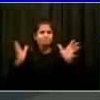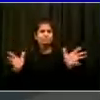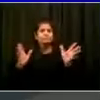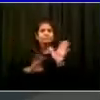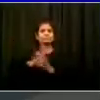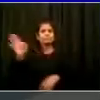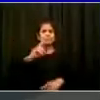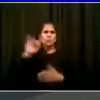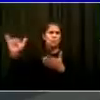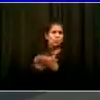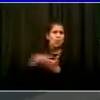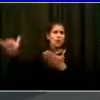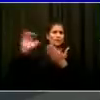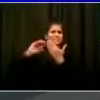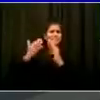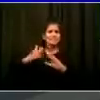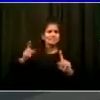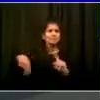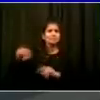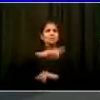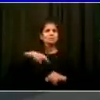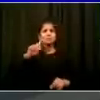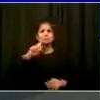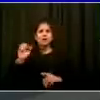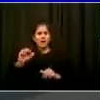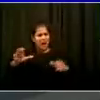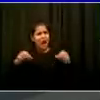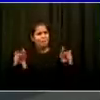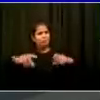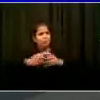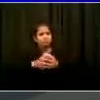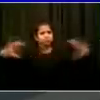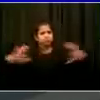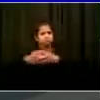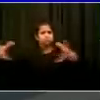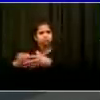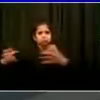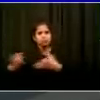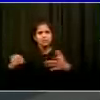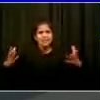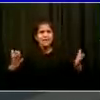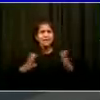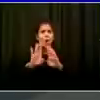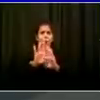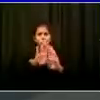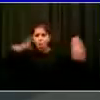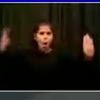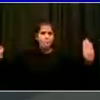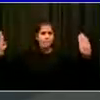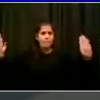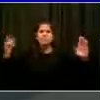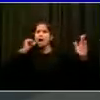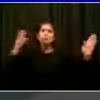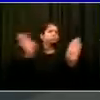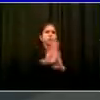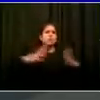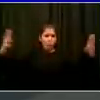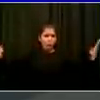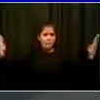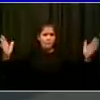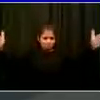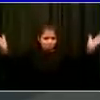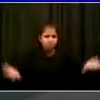When we open the doors of opportunity to all people, we unleash a flood of talent. And